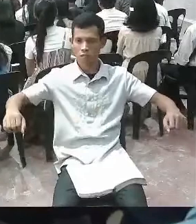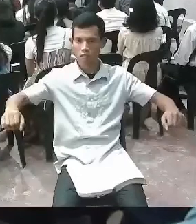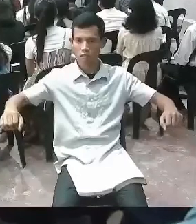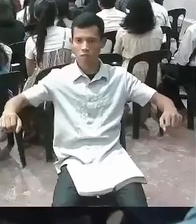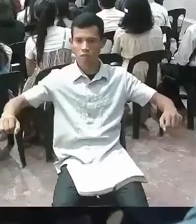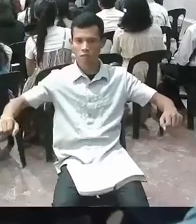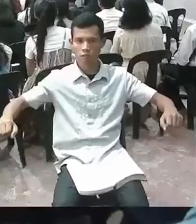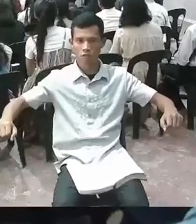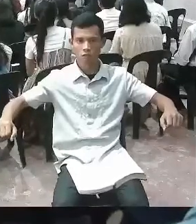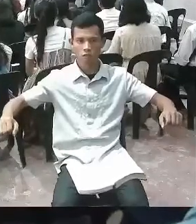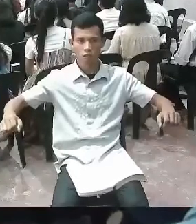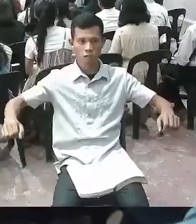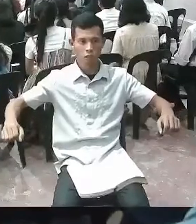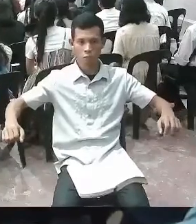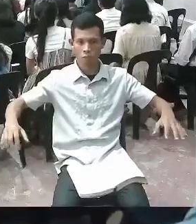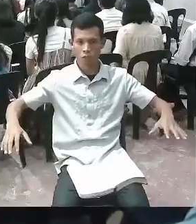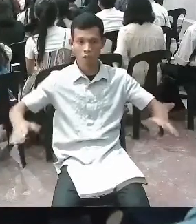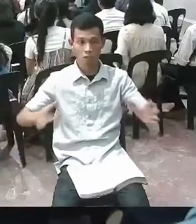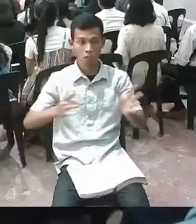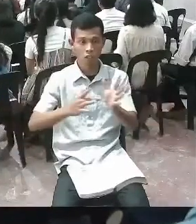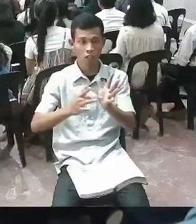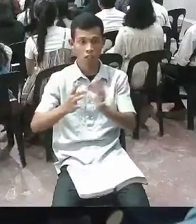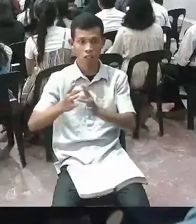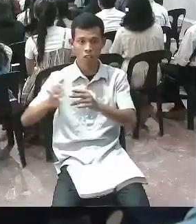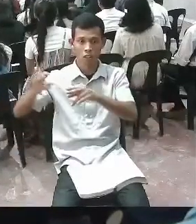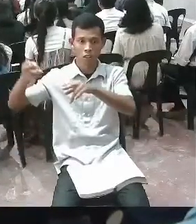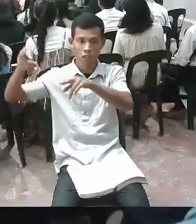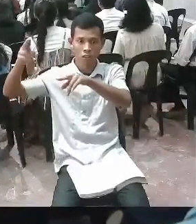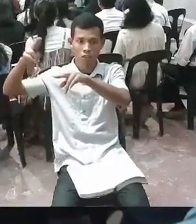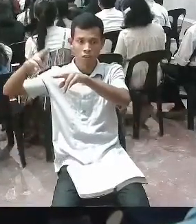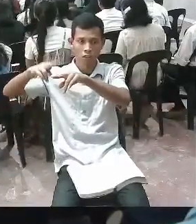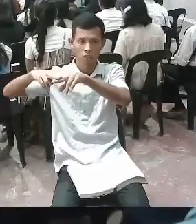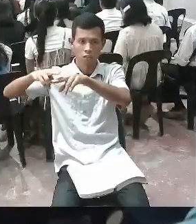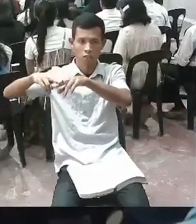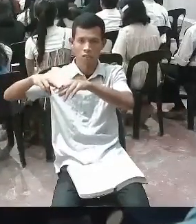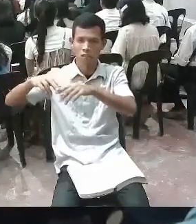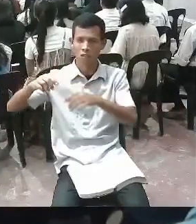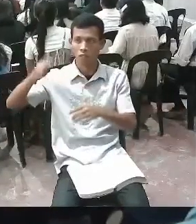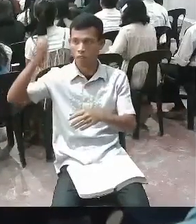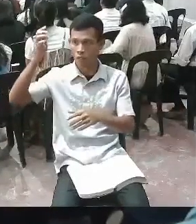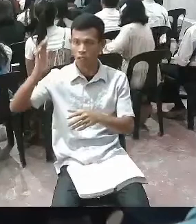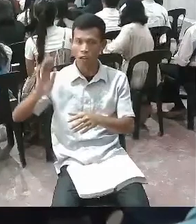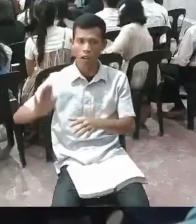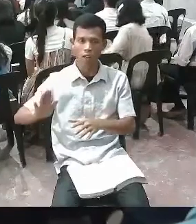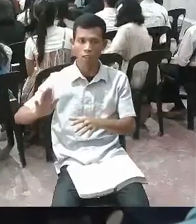A picture of God's marvelous grace.